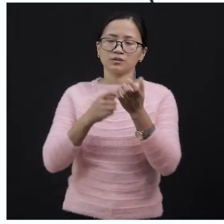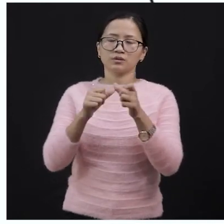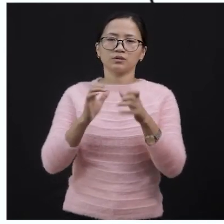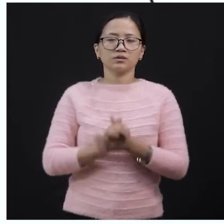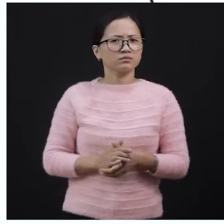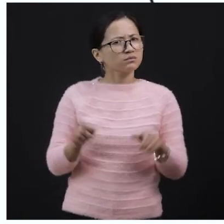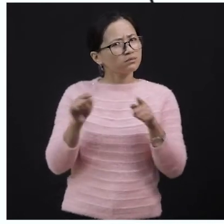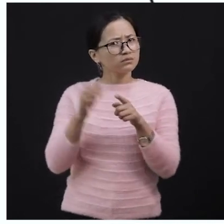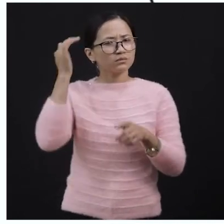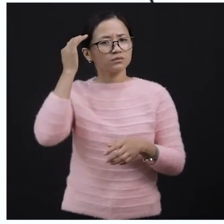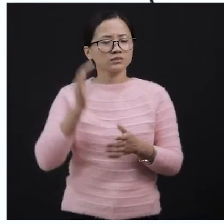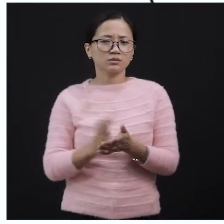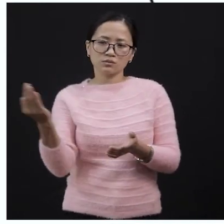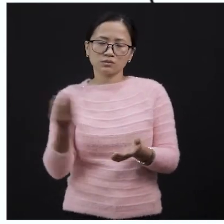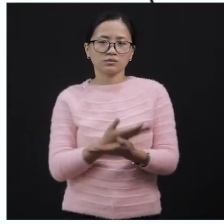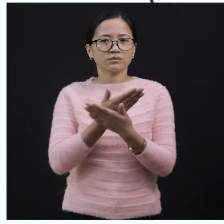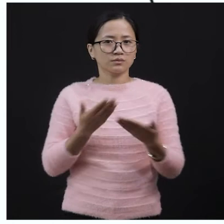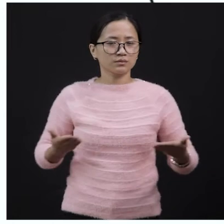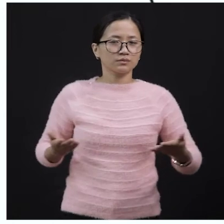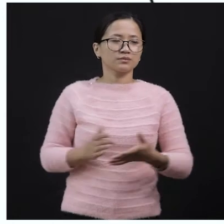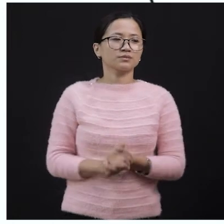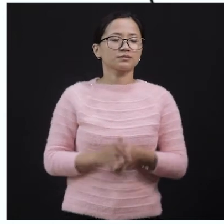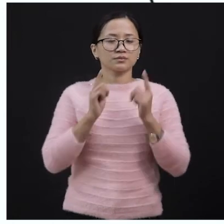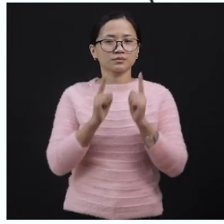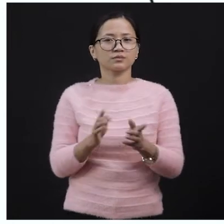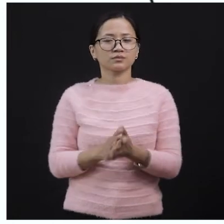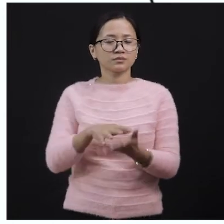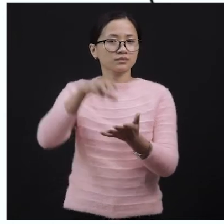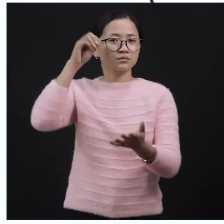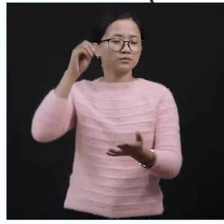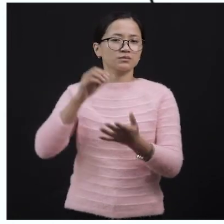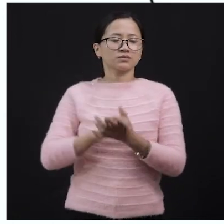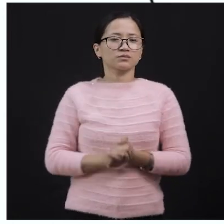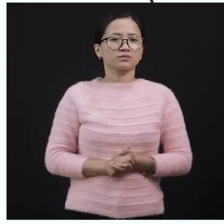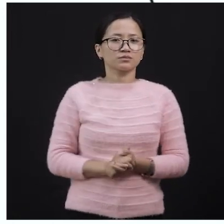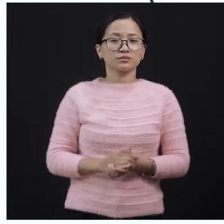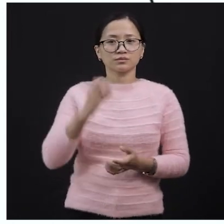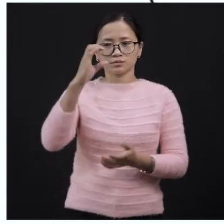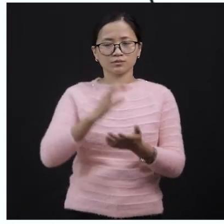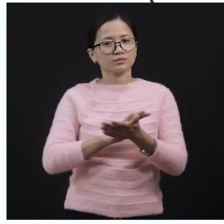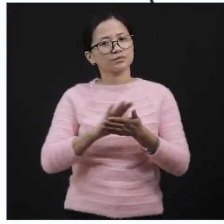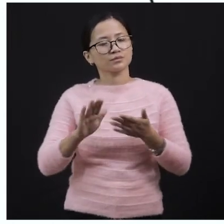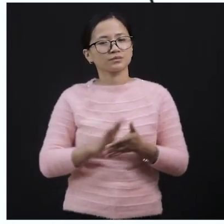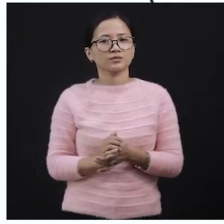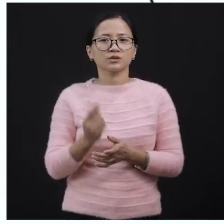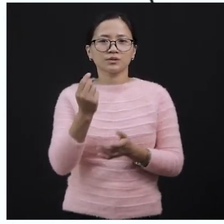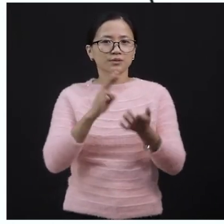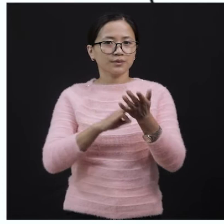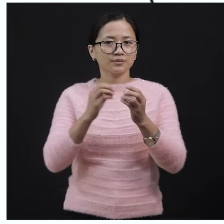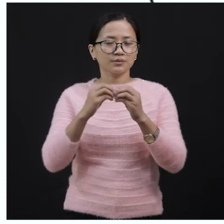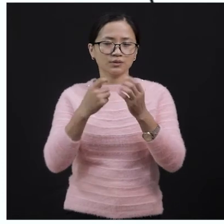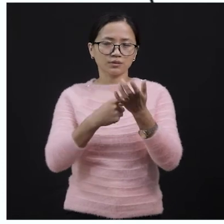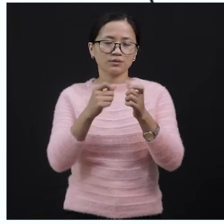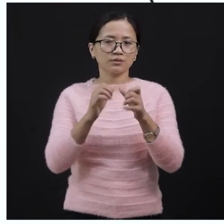you familiar? It's a new thing, right? But we will learn here in this chapter, okay? Umbra.